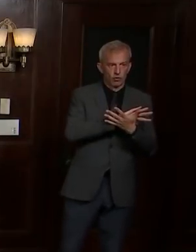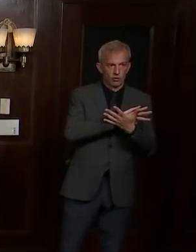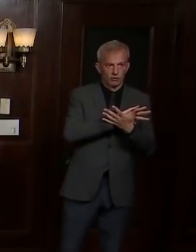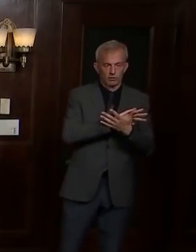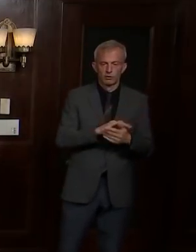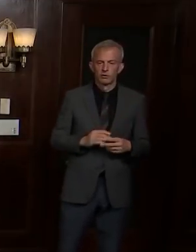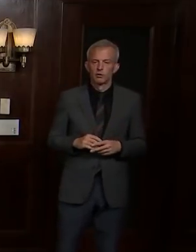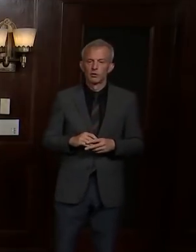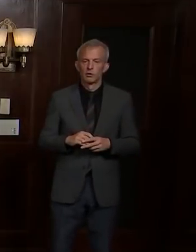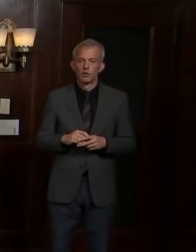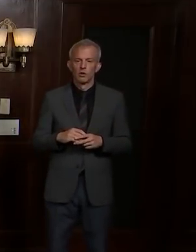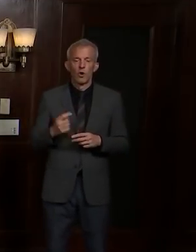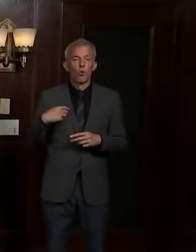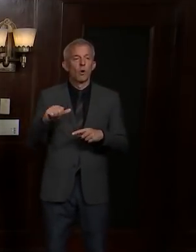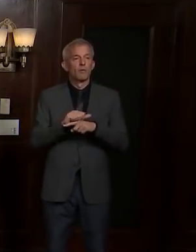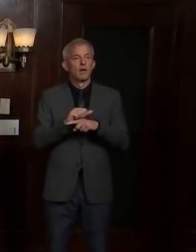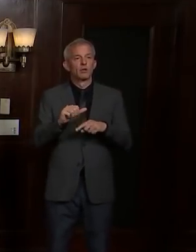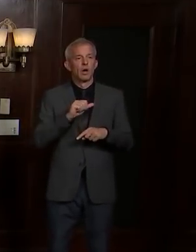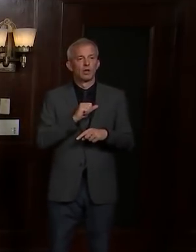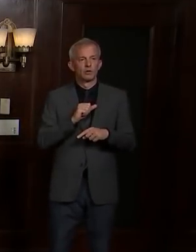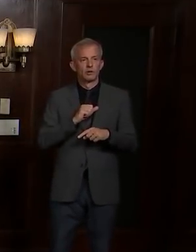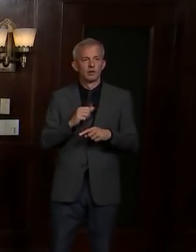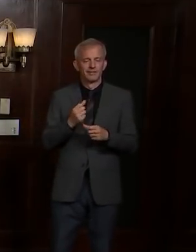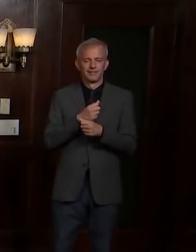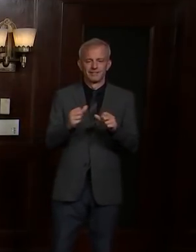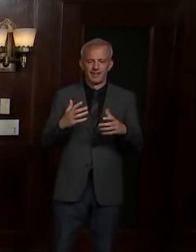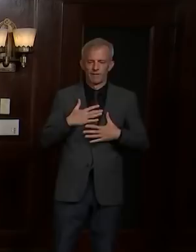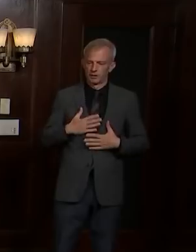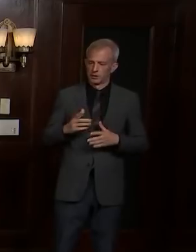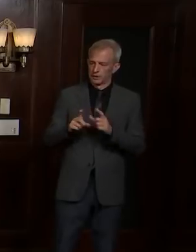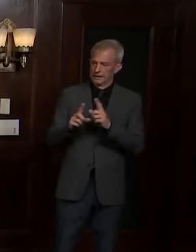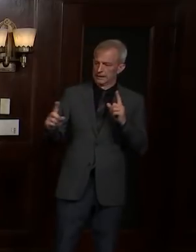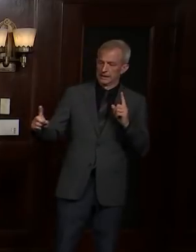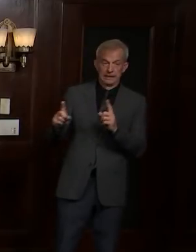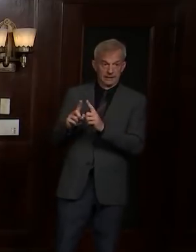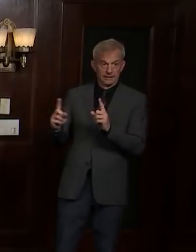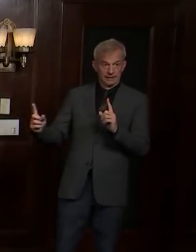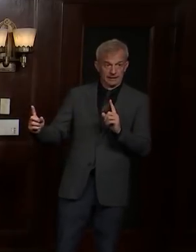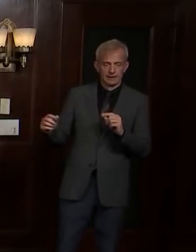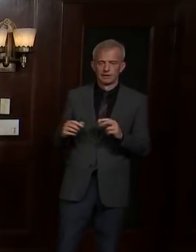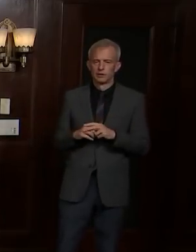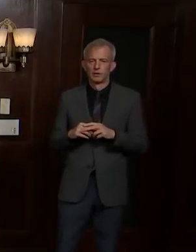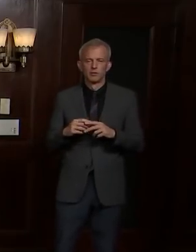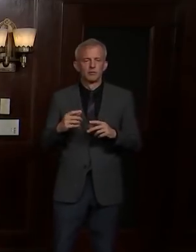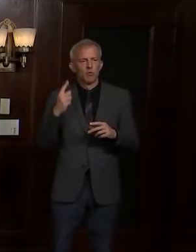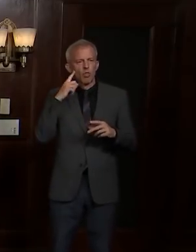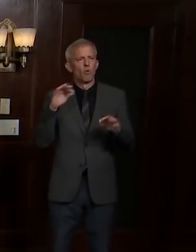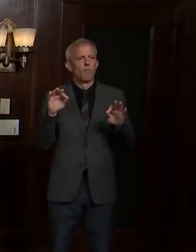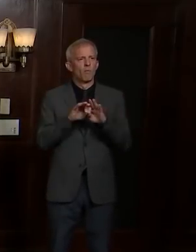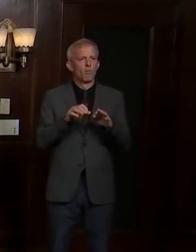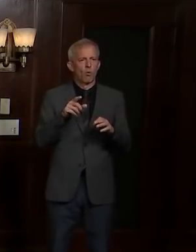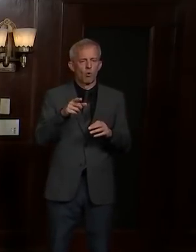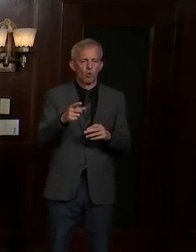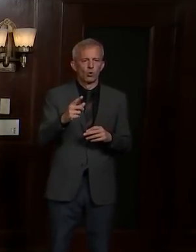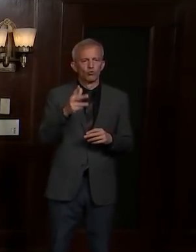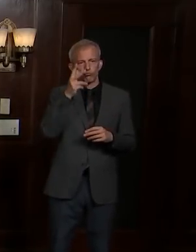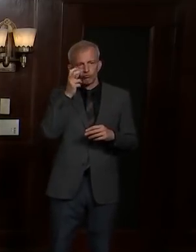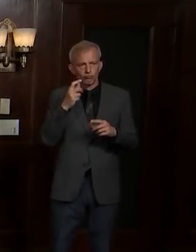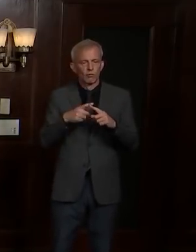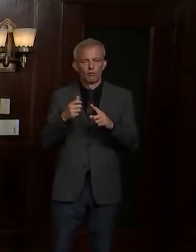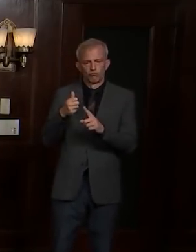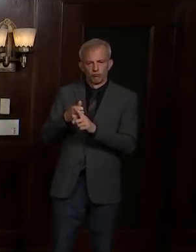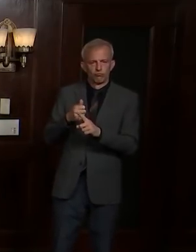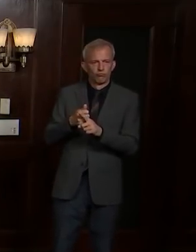day. We're practicing ourselves safe physical distancing, but we thought it was important for you to hear from her this evening in this address as